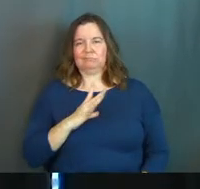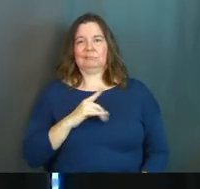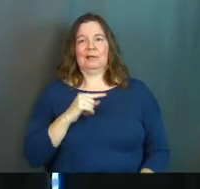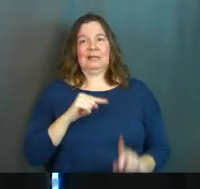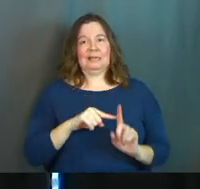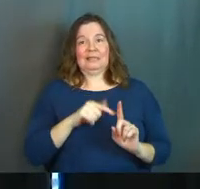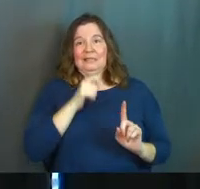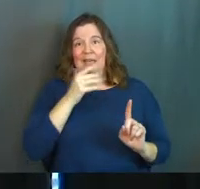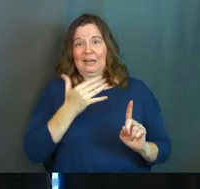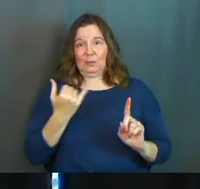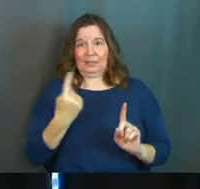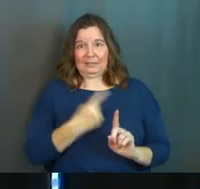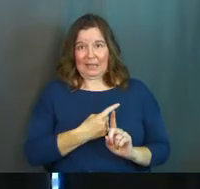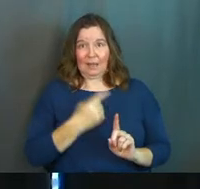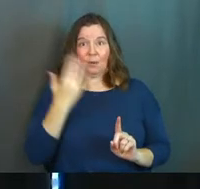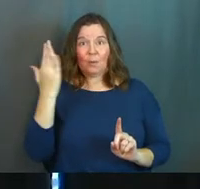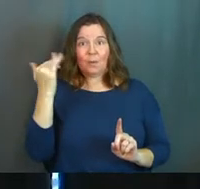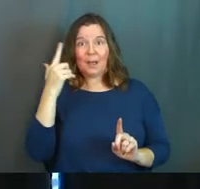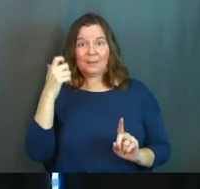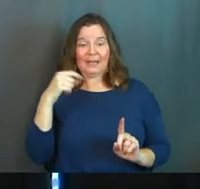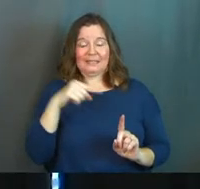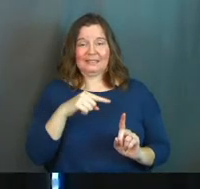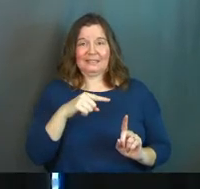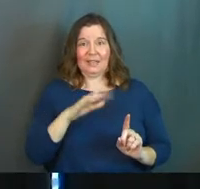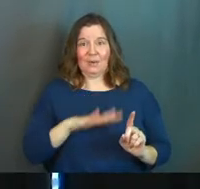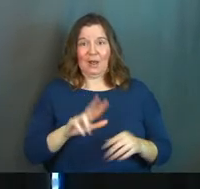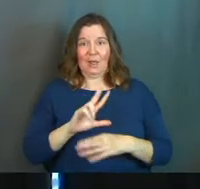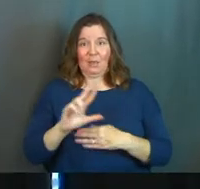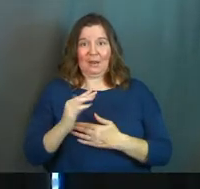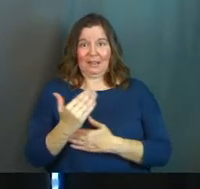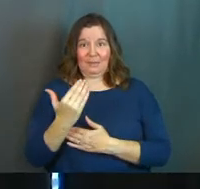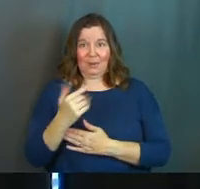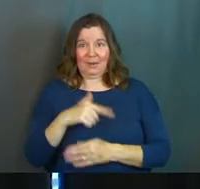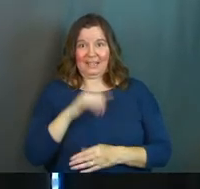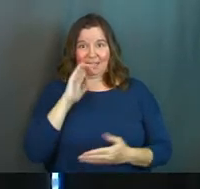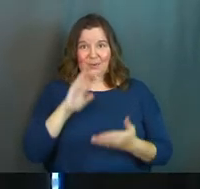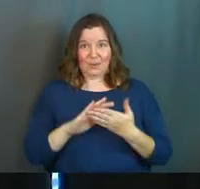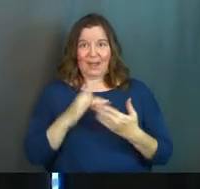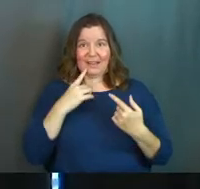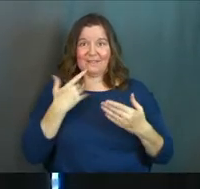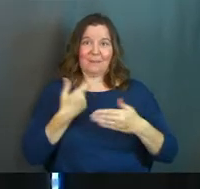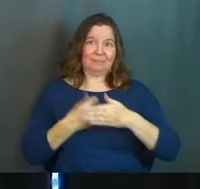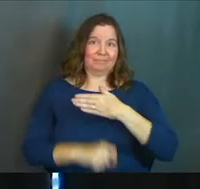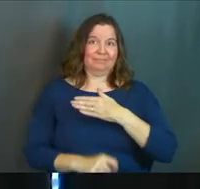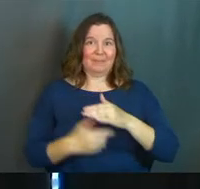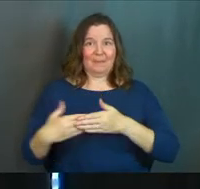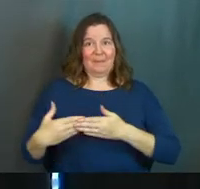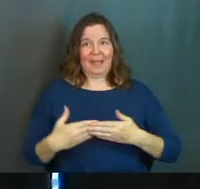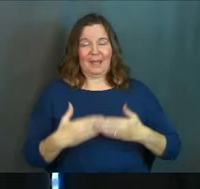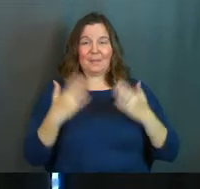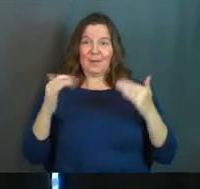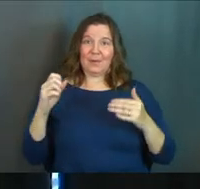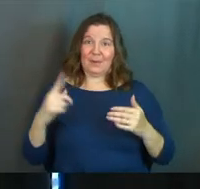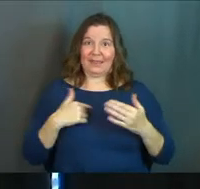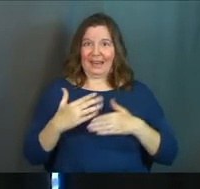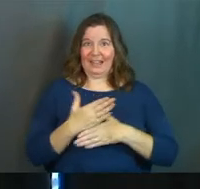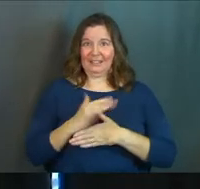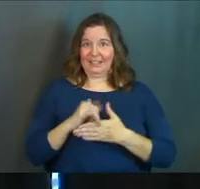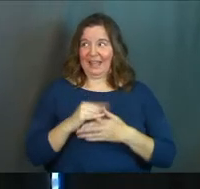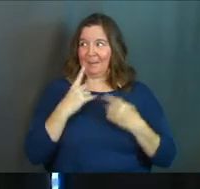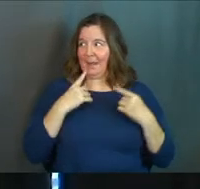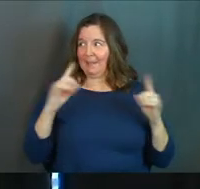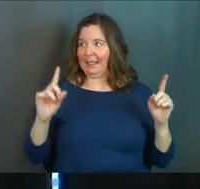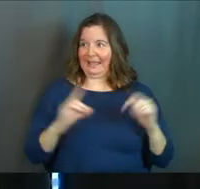Amazing guy. And he is not here with us today because around 3 a.m. this morning, his wife had a baby. And I hope it's okay that I shared